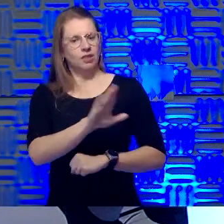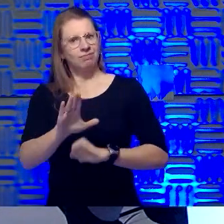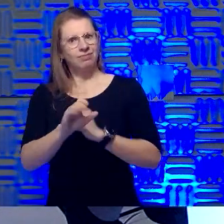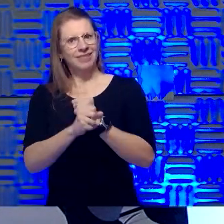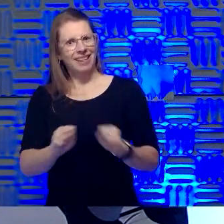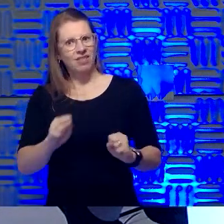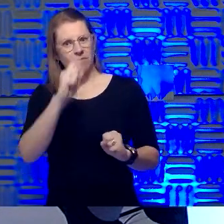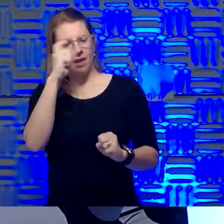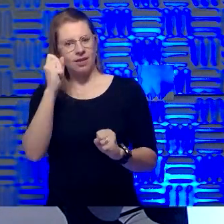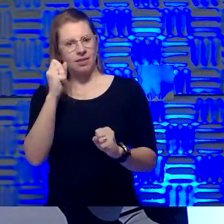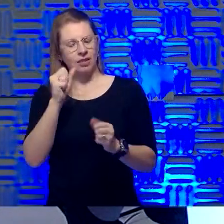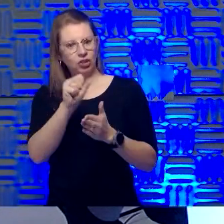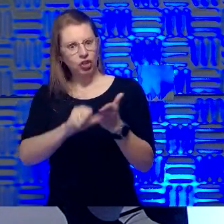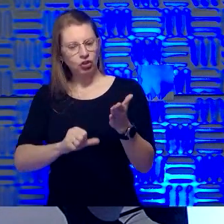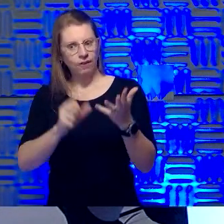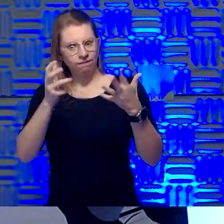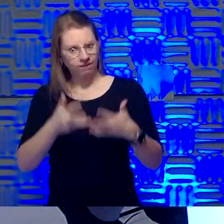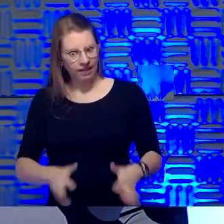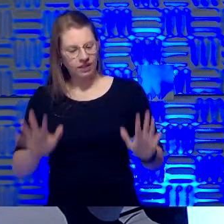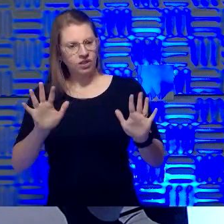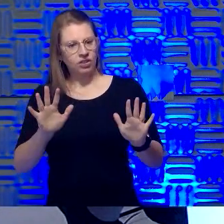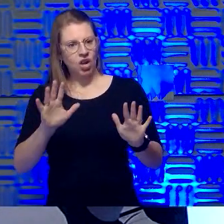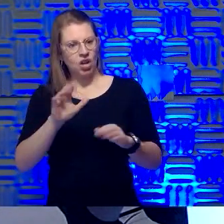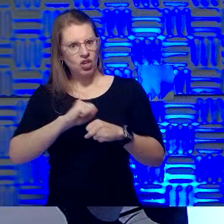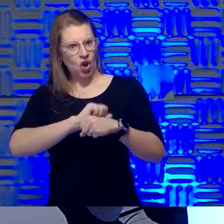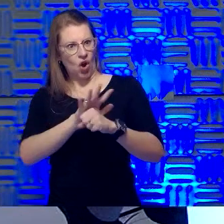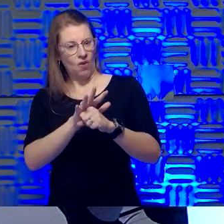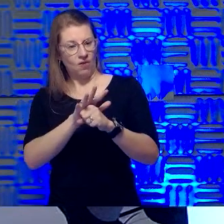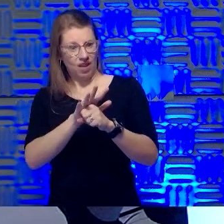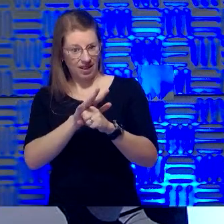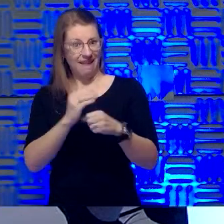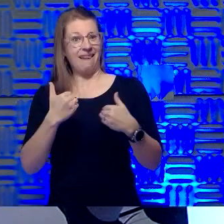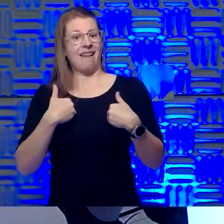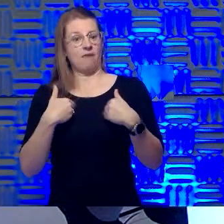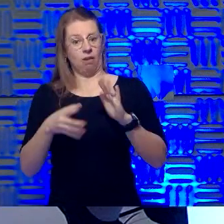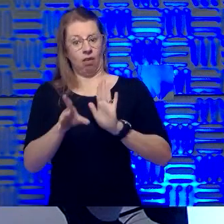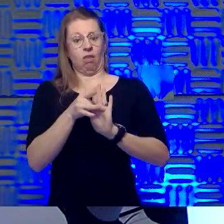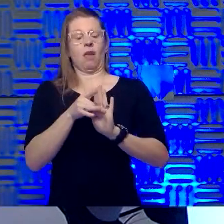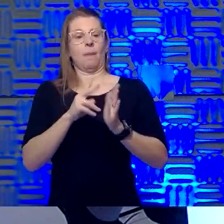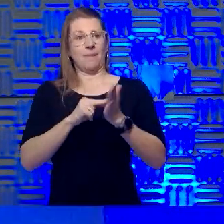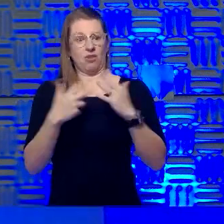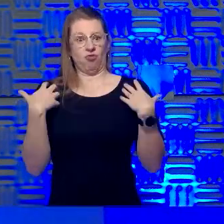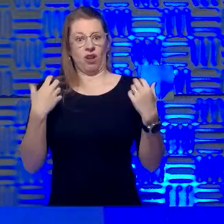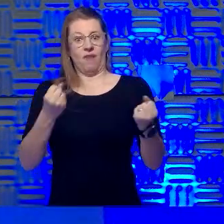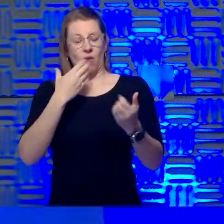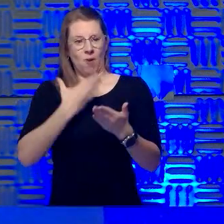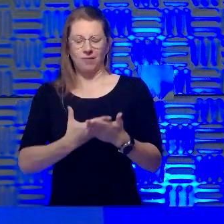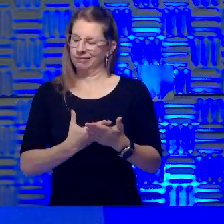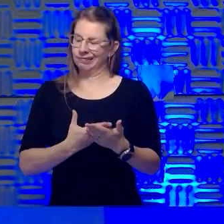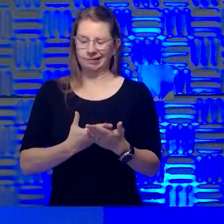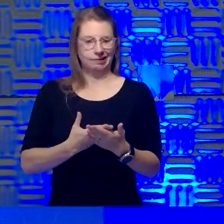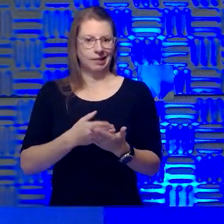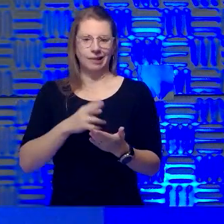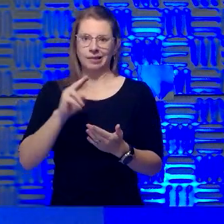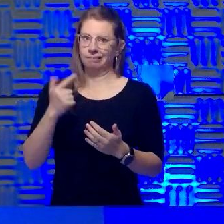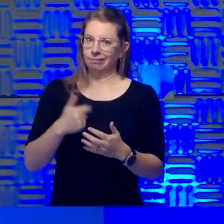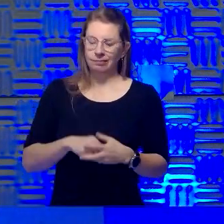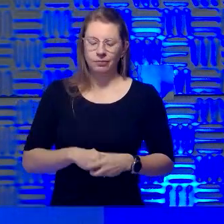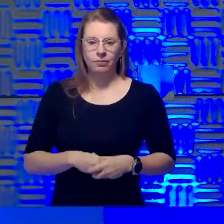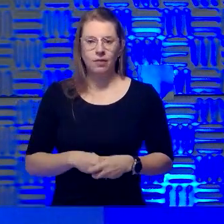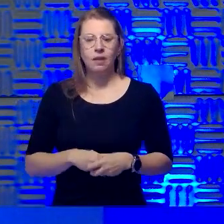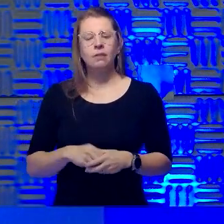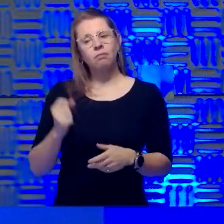know that after surgery, if you've had COVID, you don't do as well. No, absolutely. It's for patient safety, and we understand there's